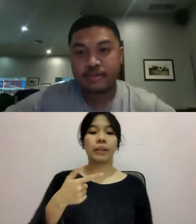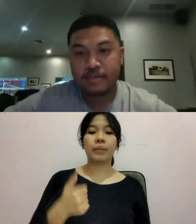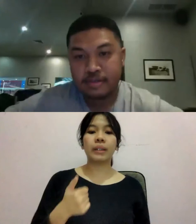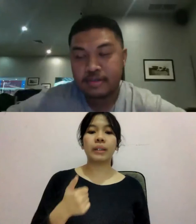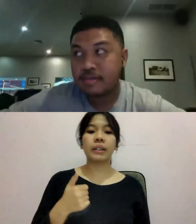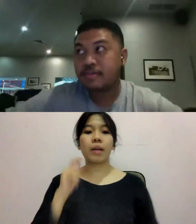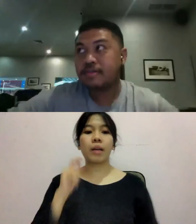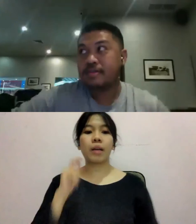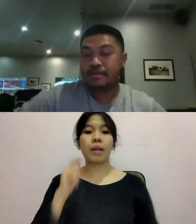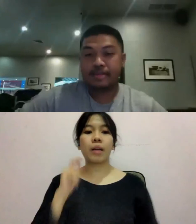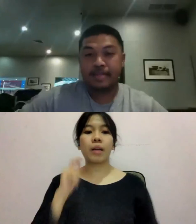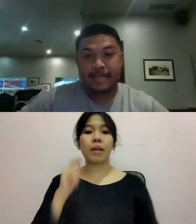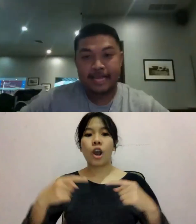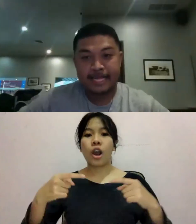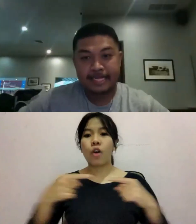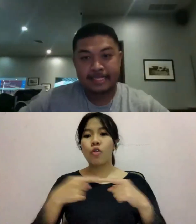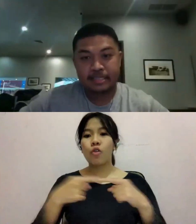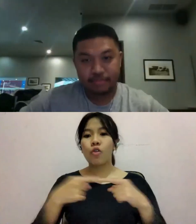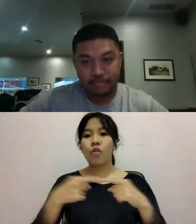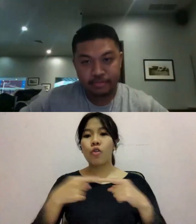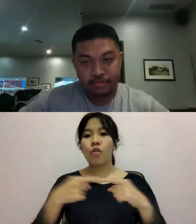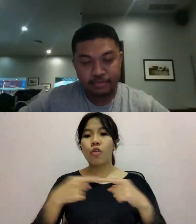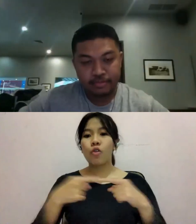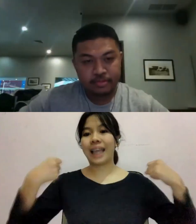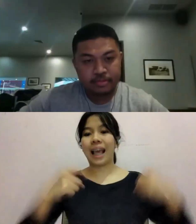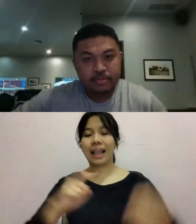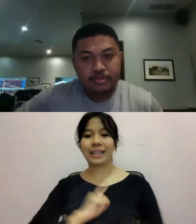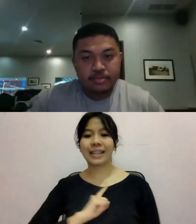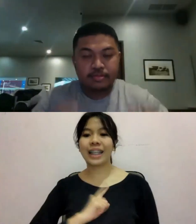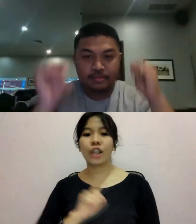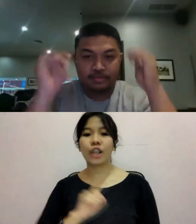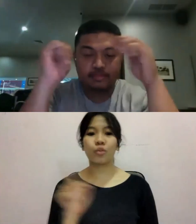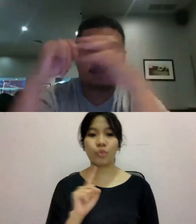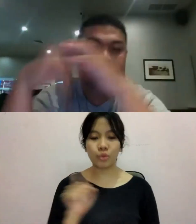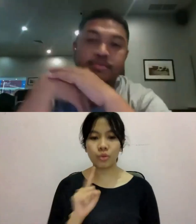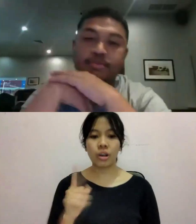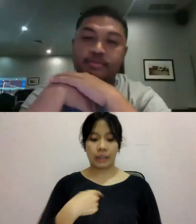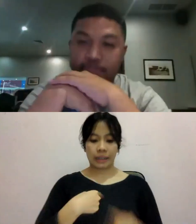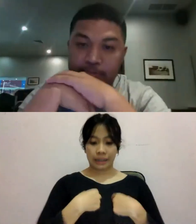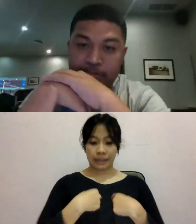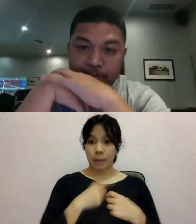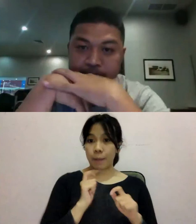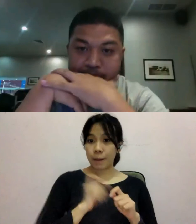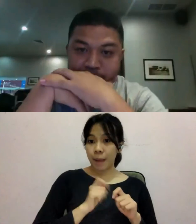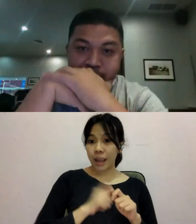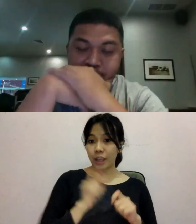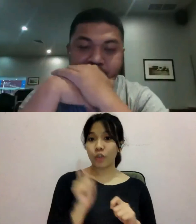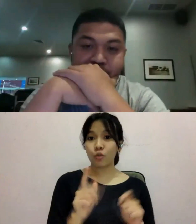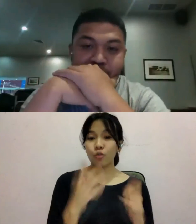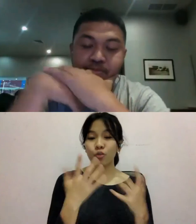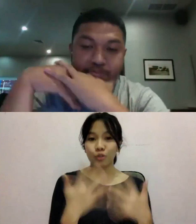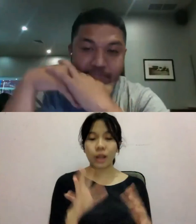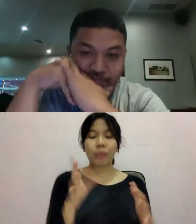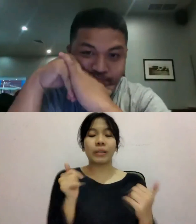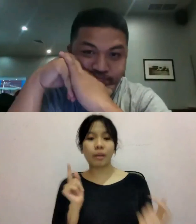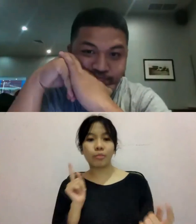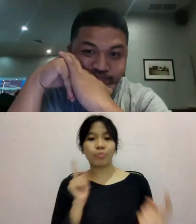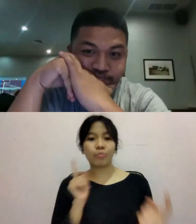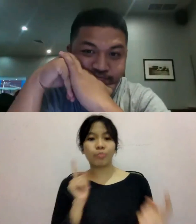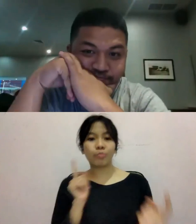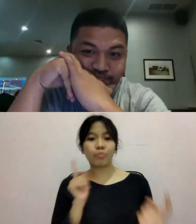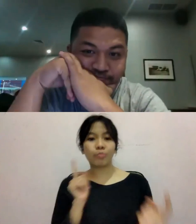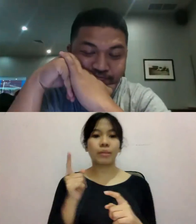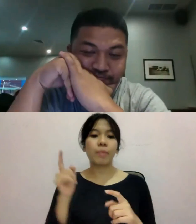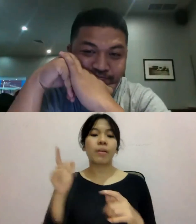with myself first before I started dating. But I also realized that I've met wonderful people along the way that really helped